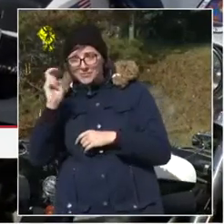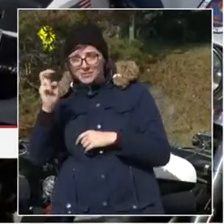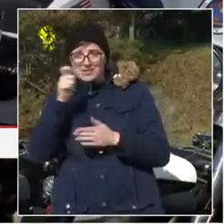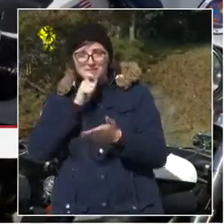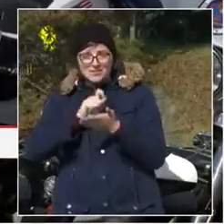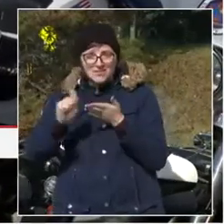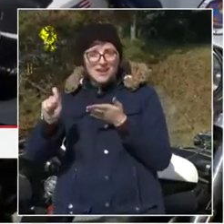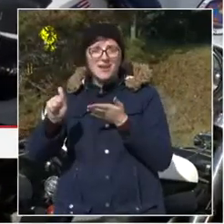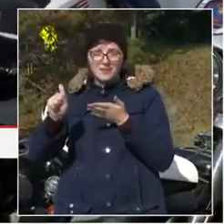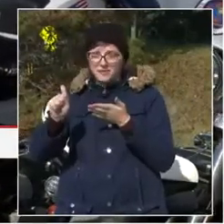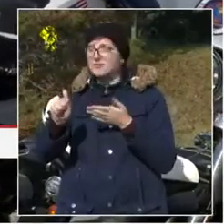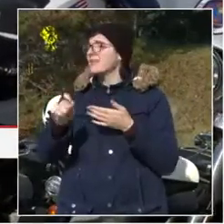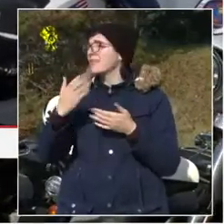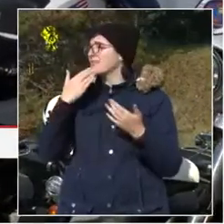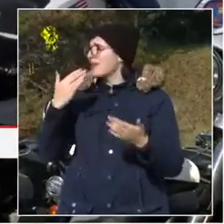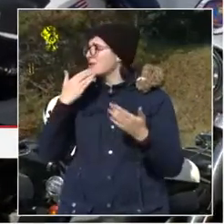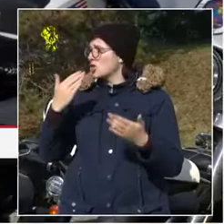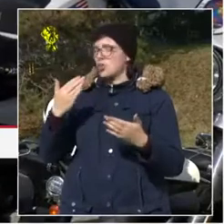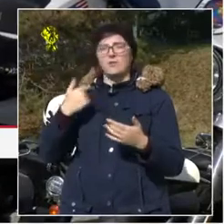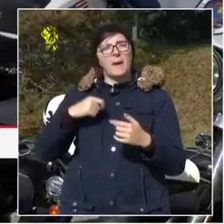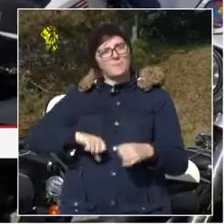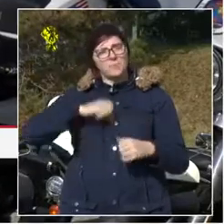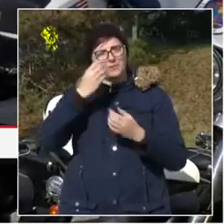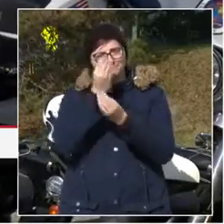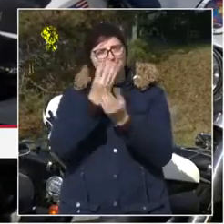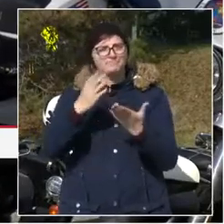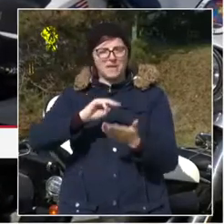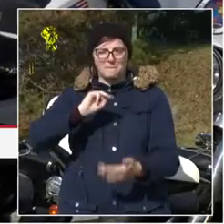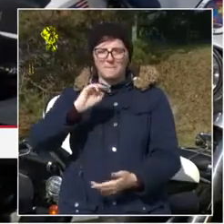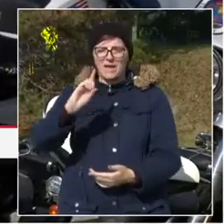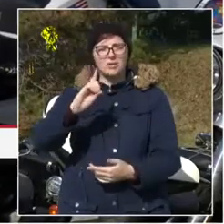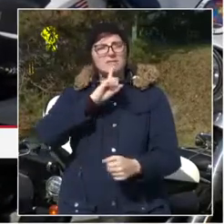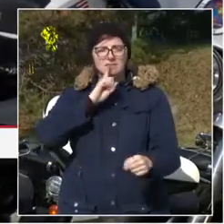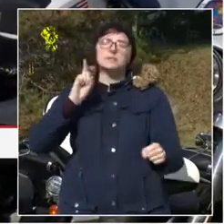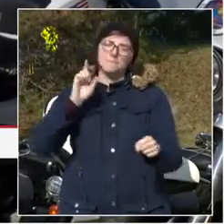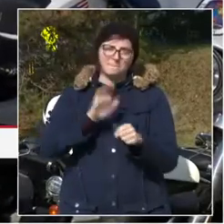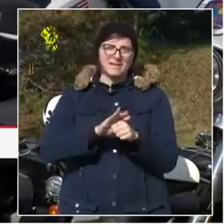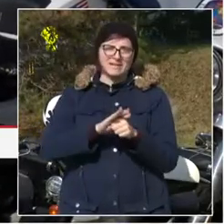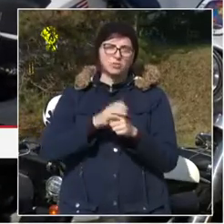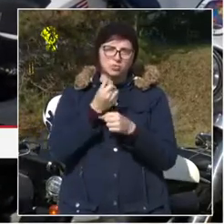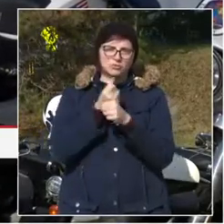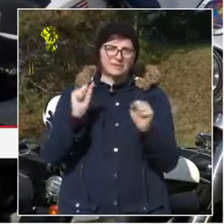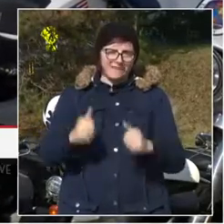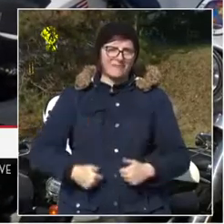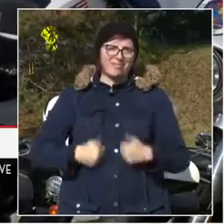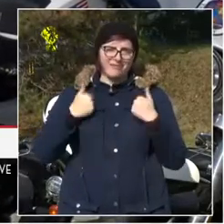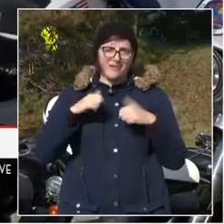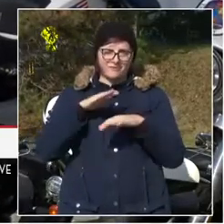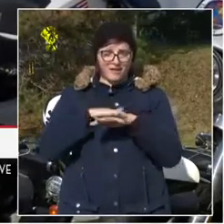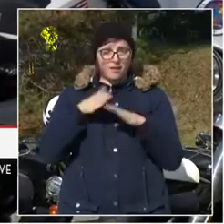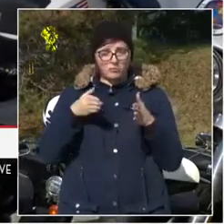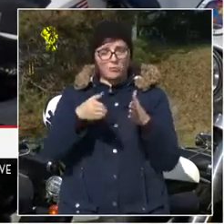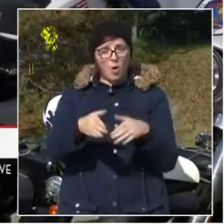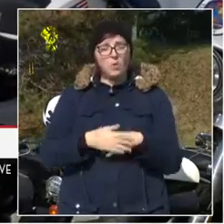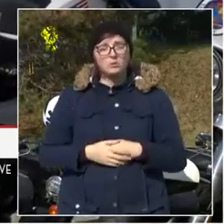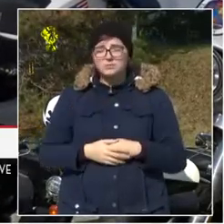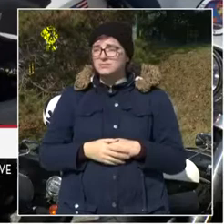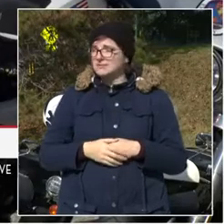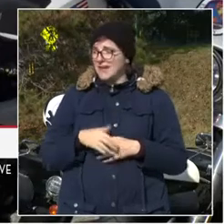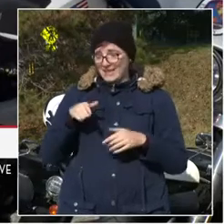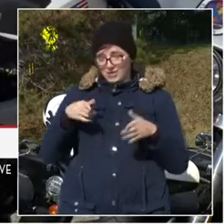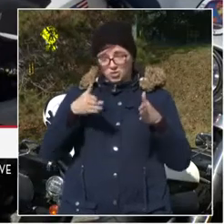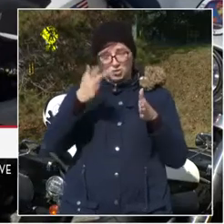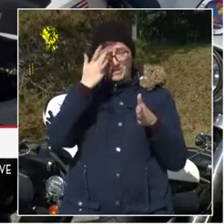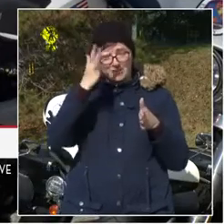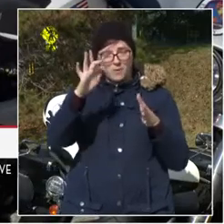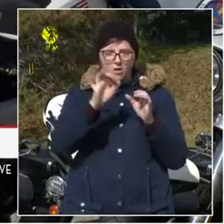Ports. I'm proud to share Maryland's commitment to saving lives on our roadways. The Street Smart campaign is important and essential to our state